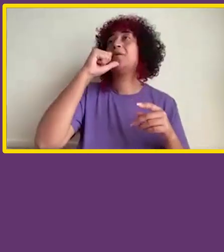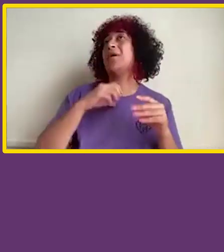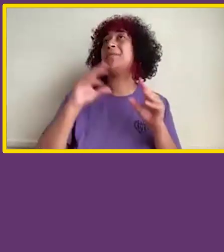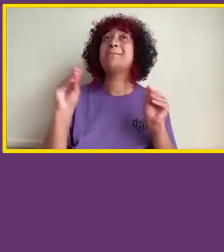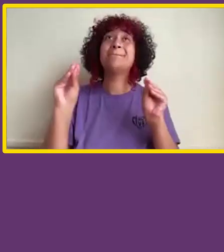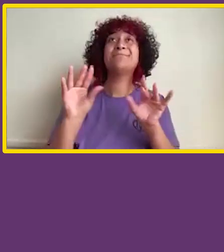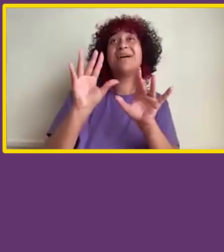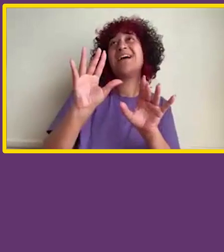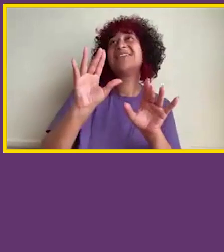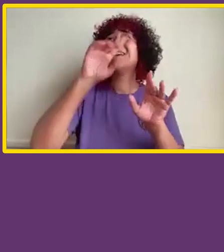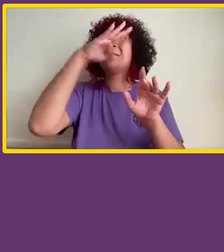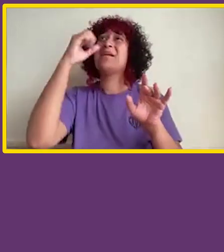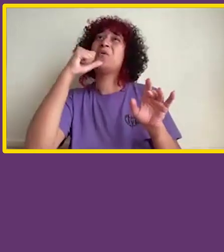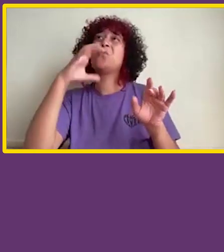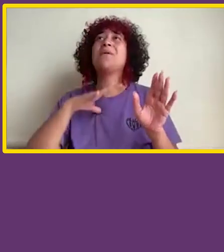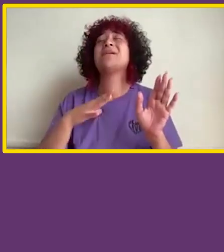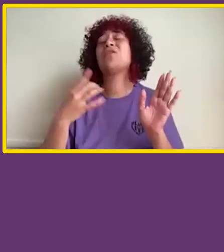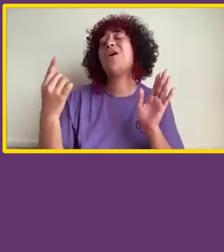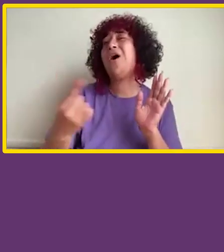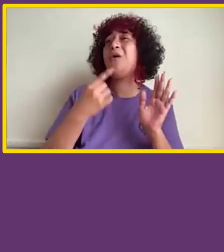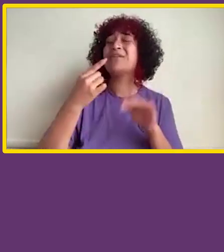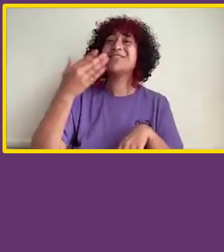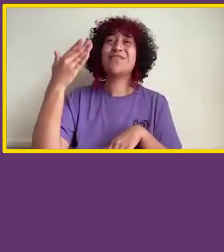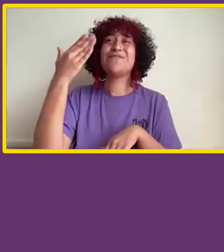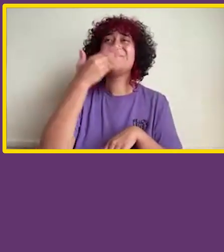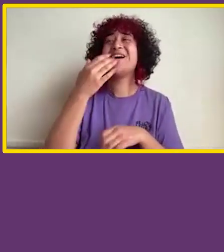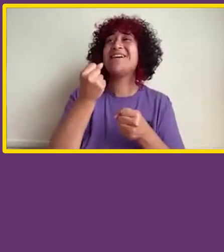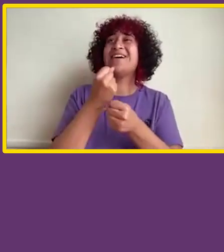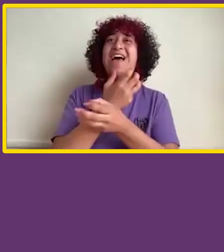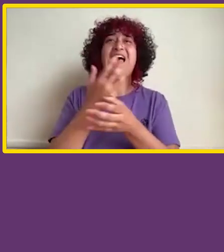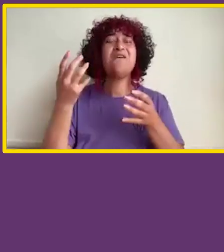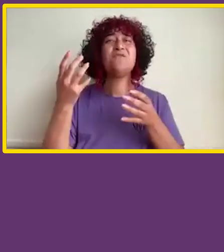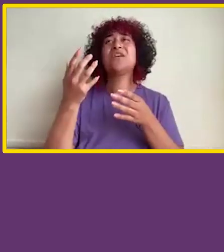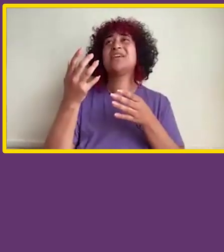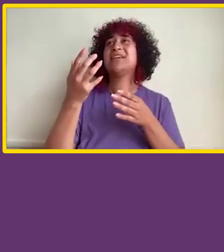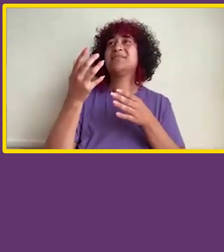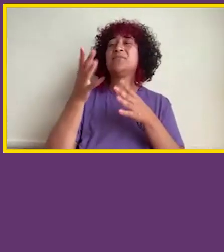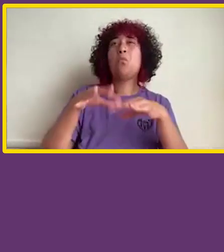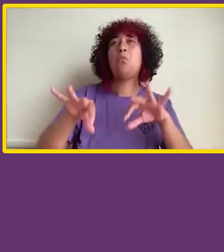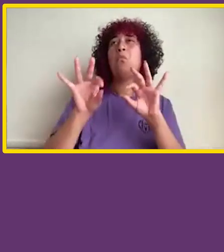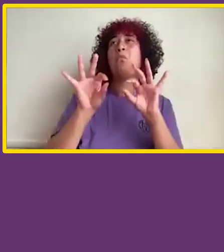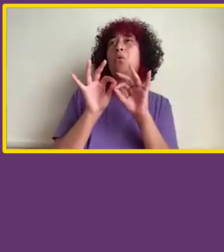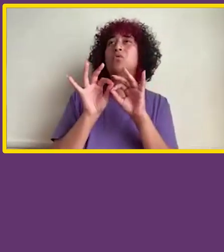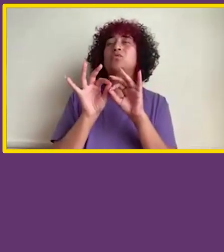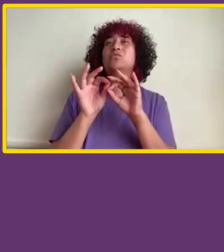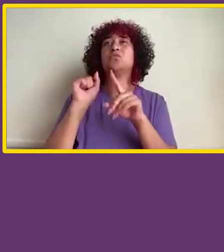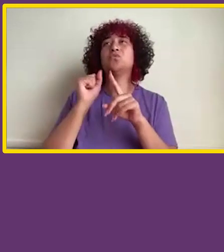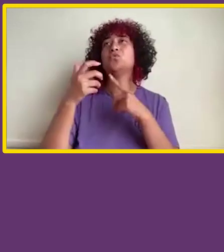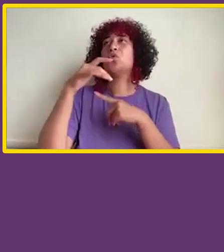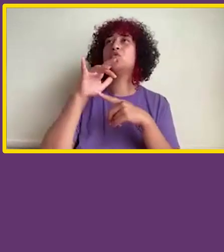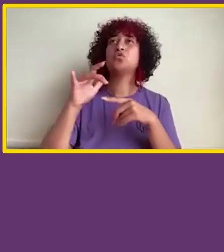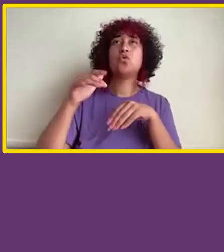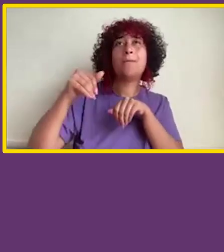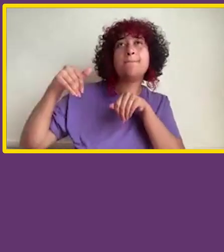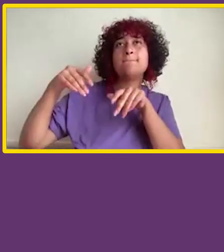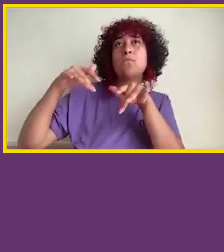women are oftentimes at the forefront of every major social movement in this country, right? There's a